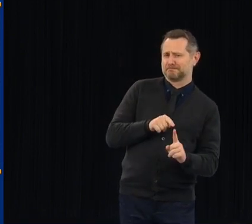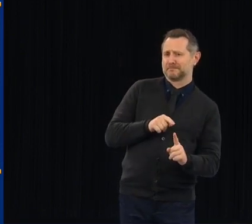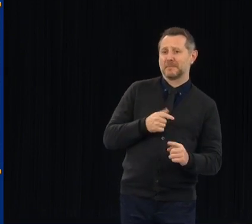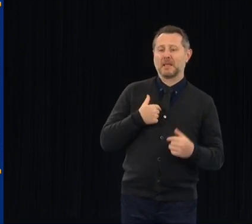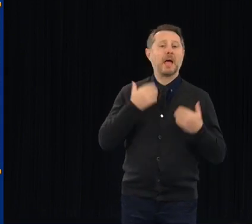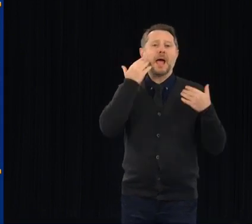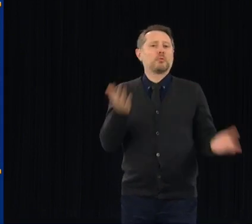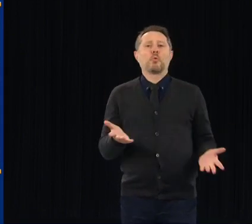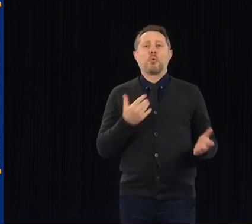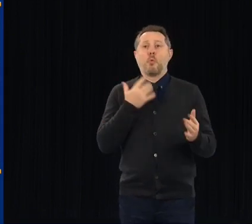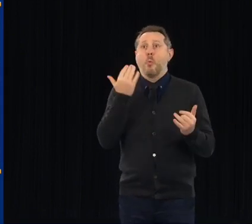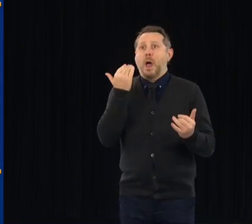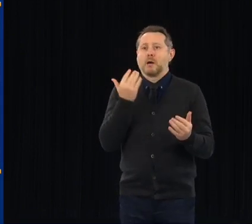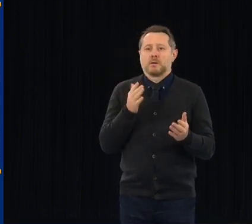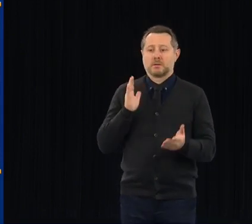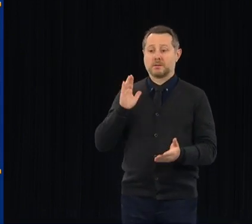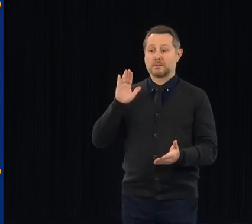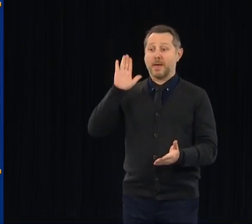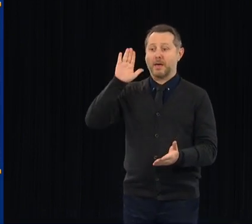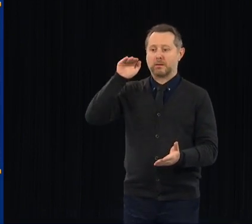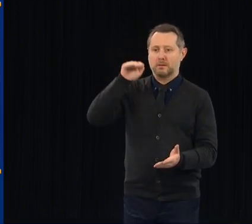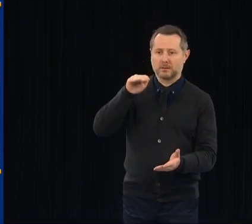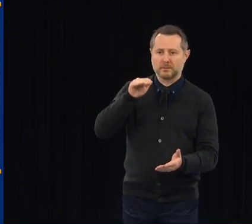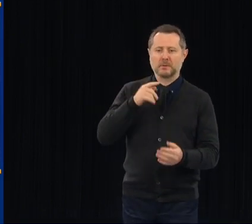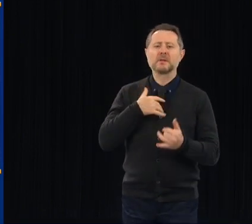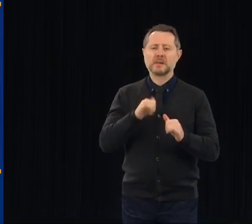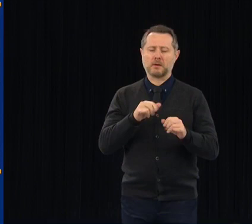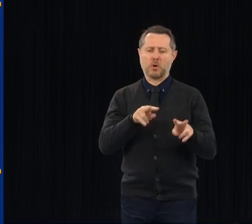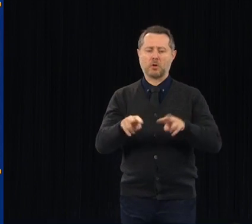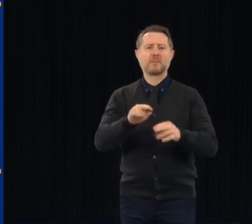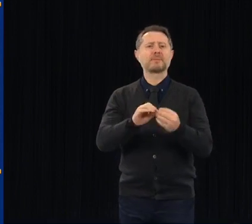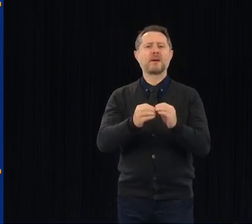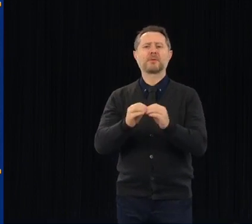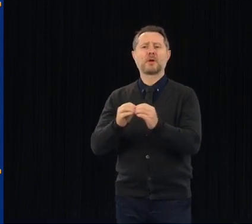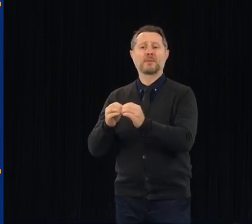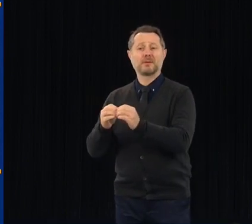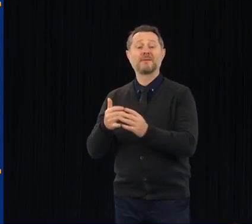tell. This is the impact by state.